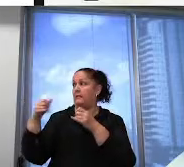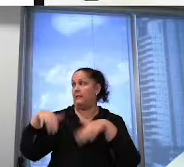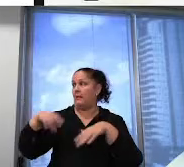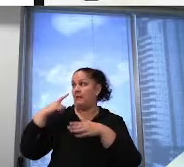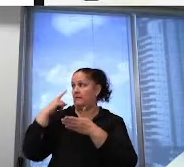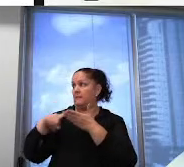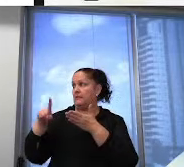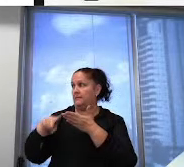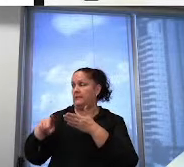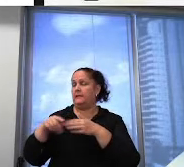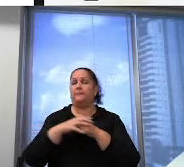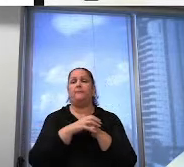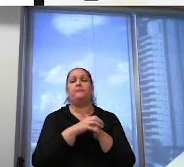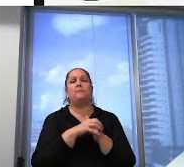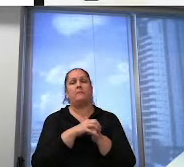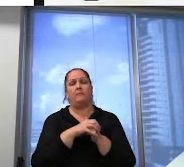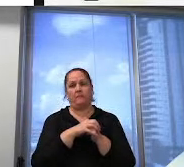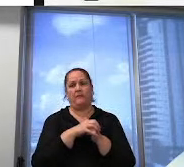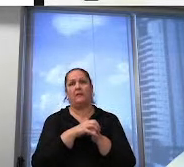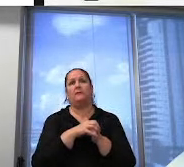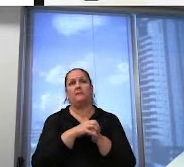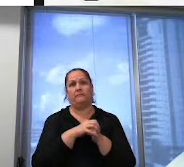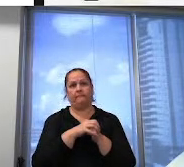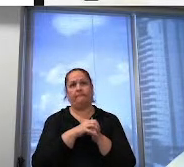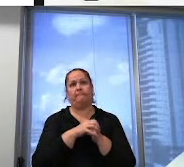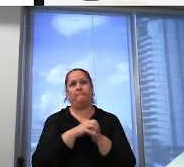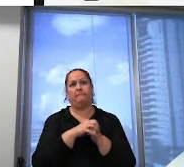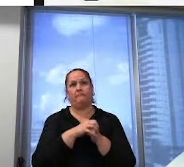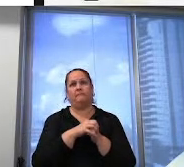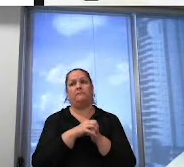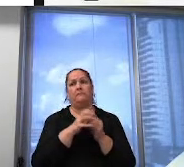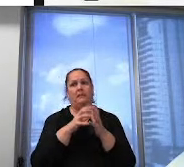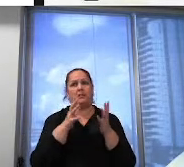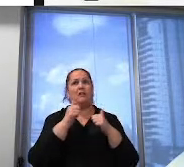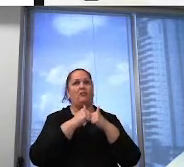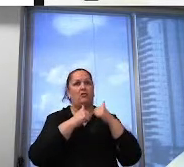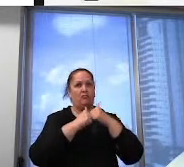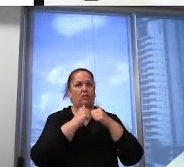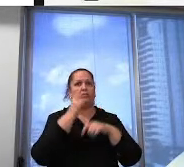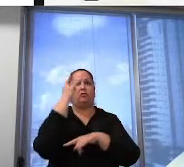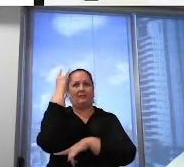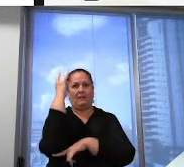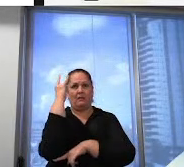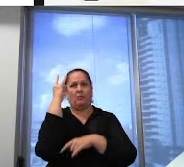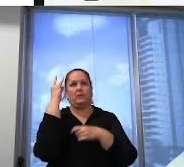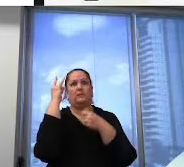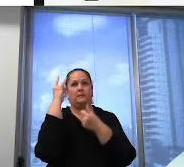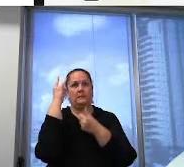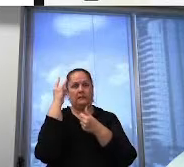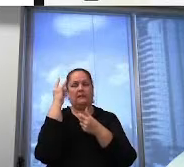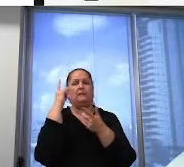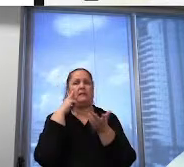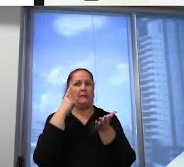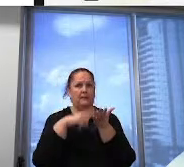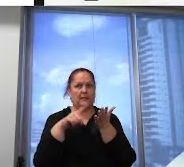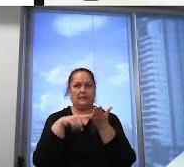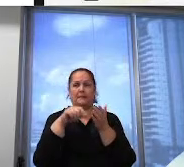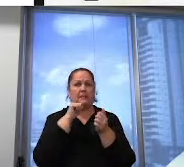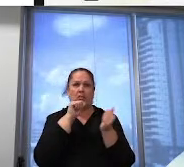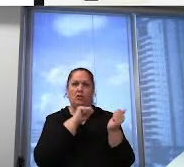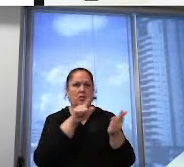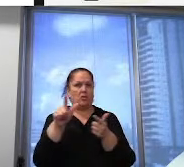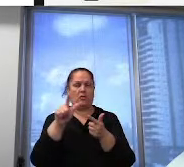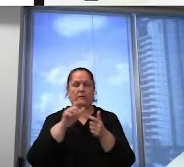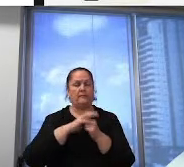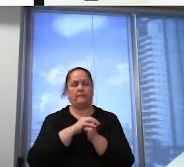But there's other lines that haven't been inspected. They have been significant structural towers themselves that